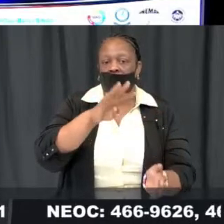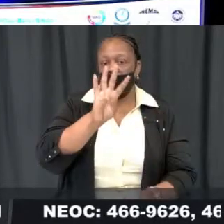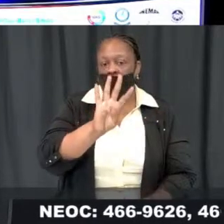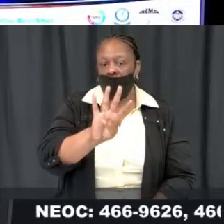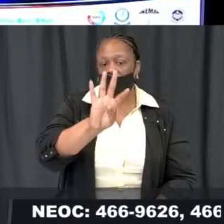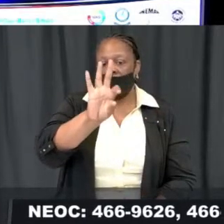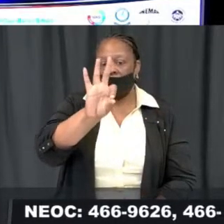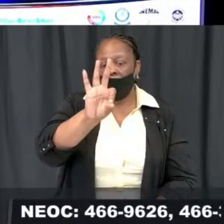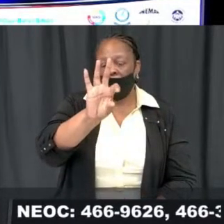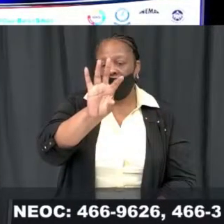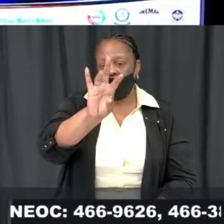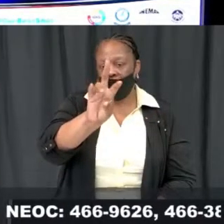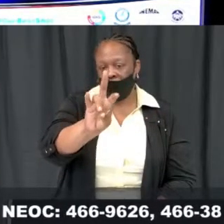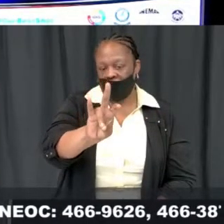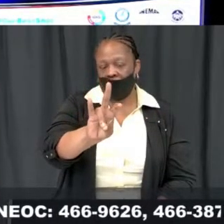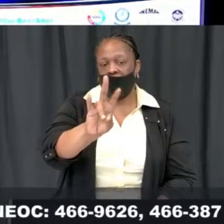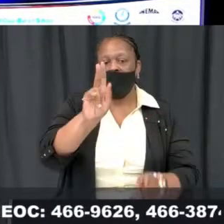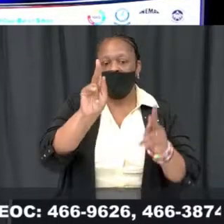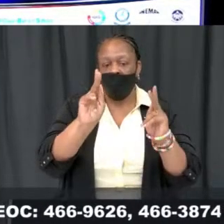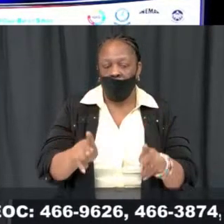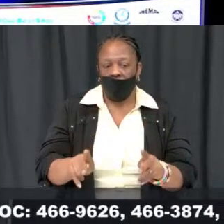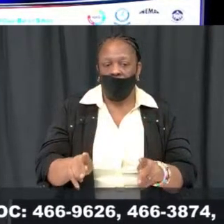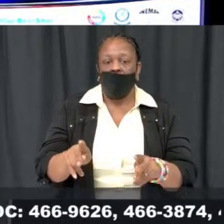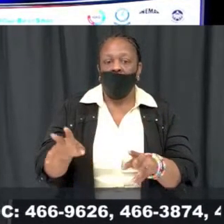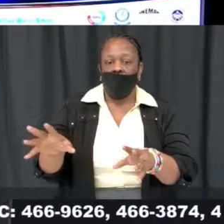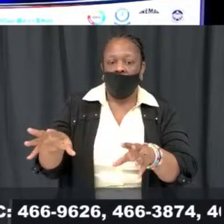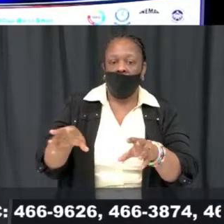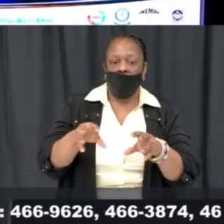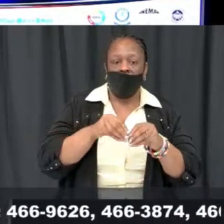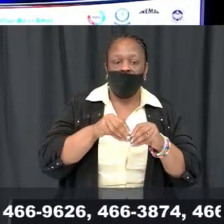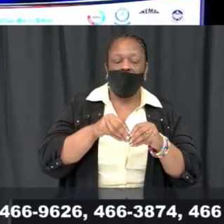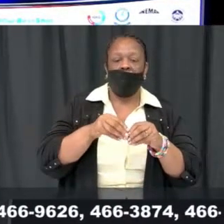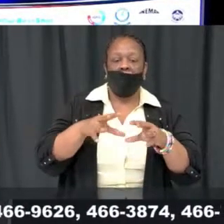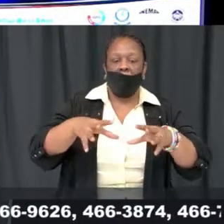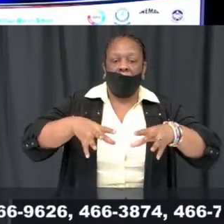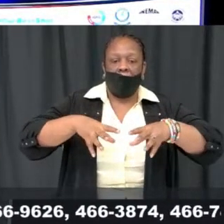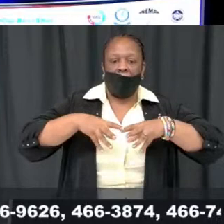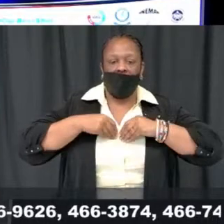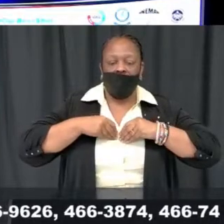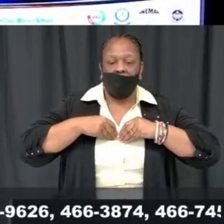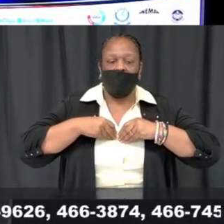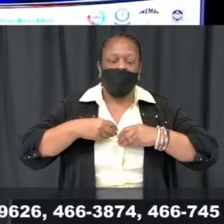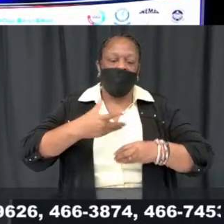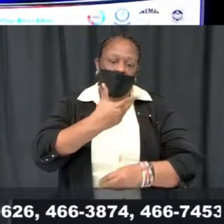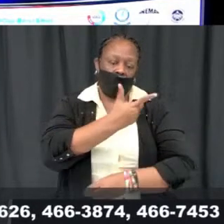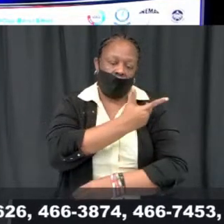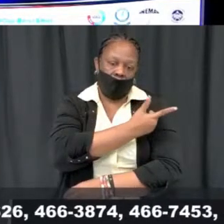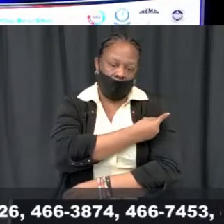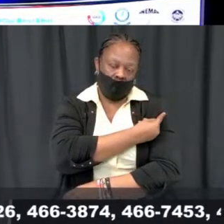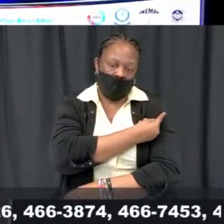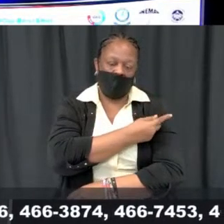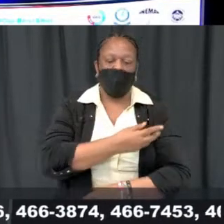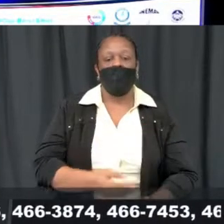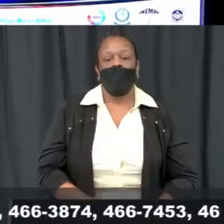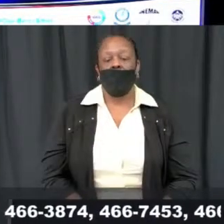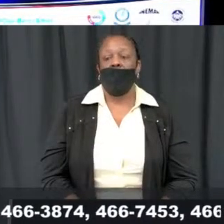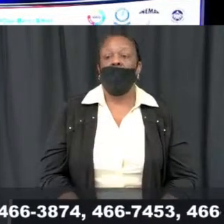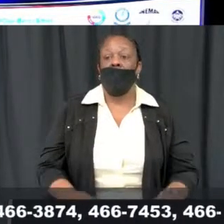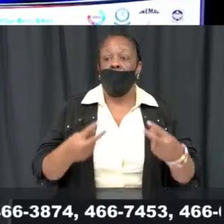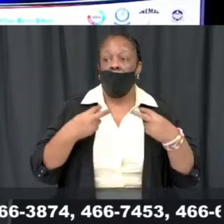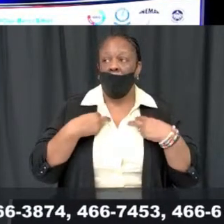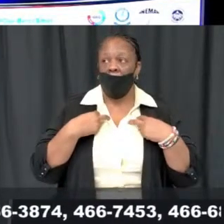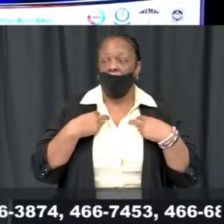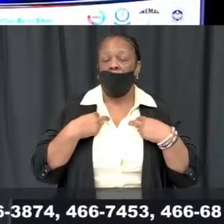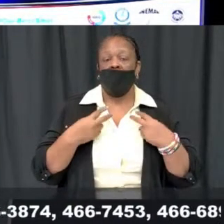22,497 persons who have come forward and taken their first dose, bringing the percentage of